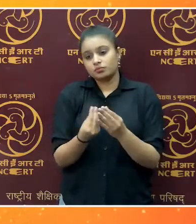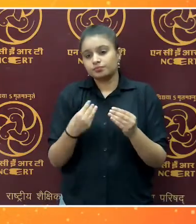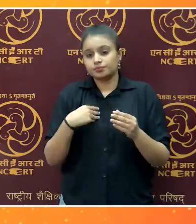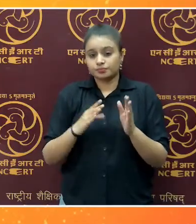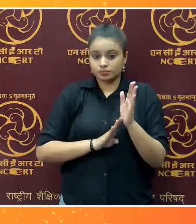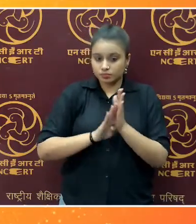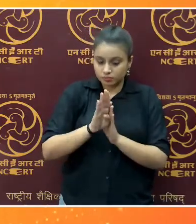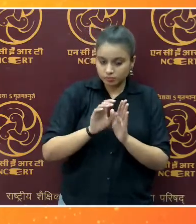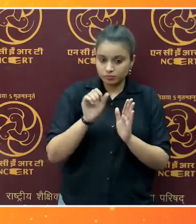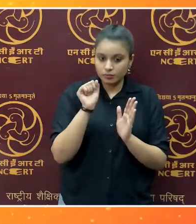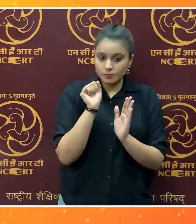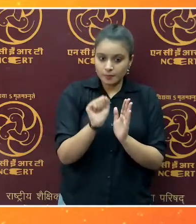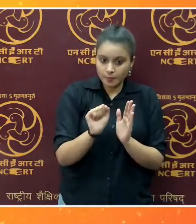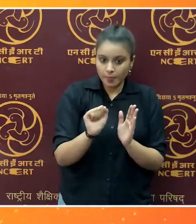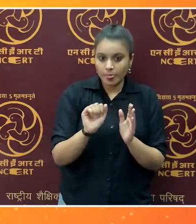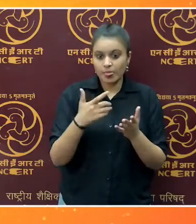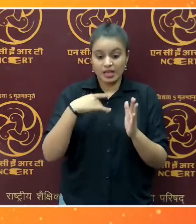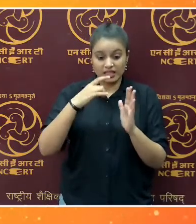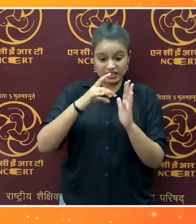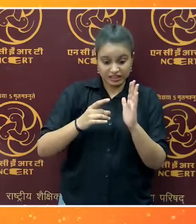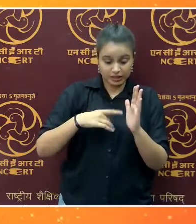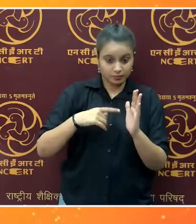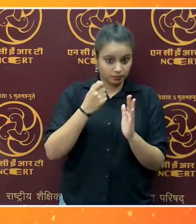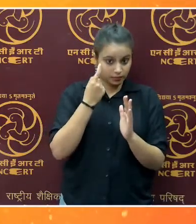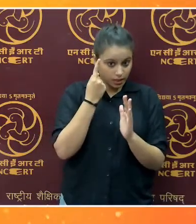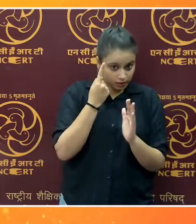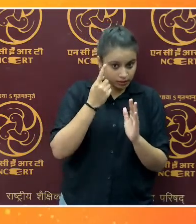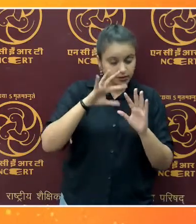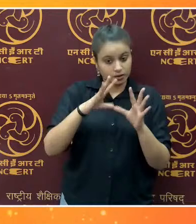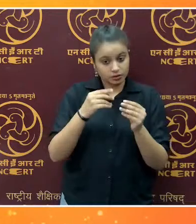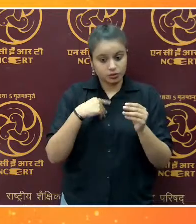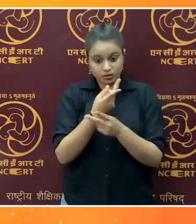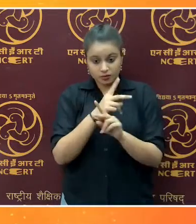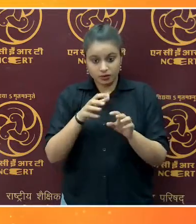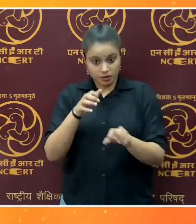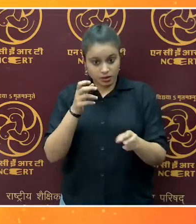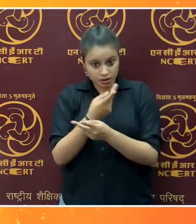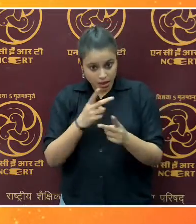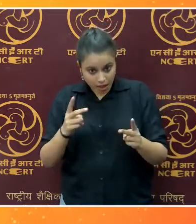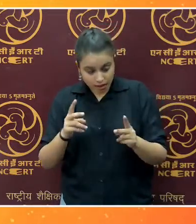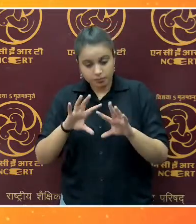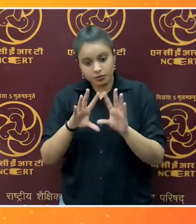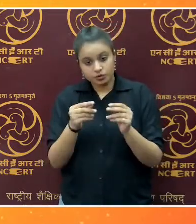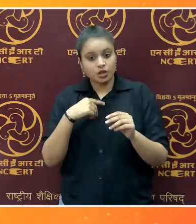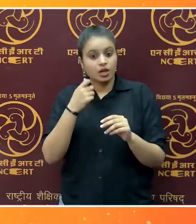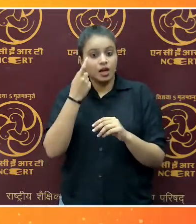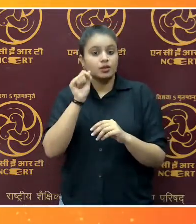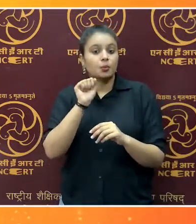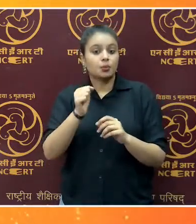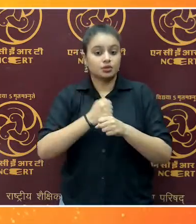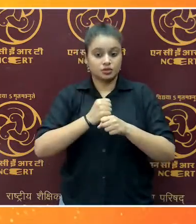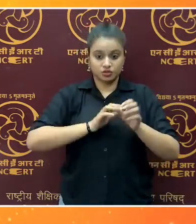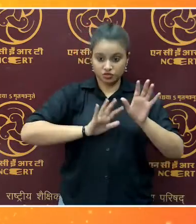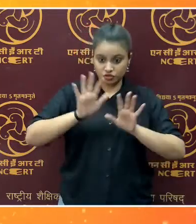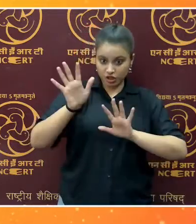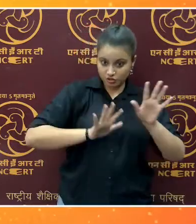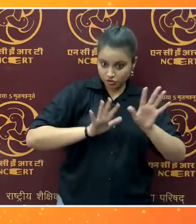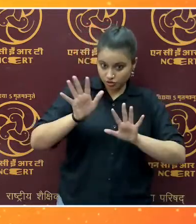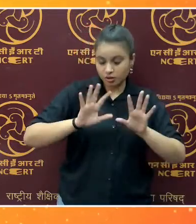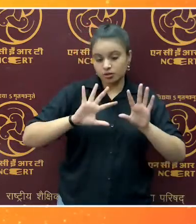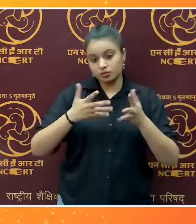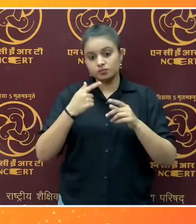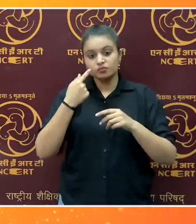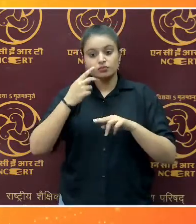develop that deep understanding and empathy towards animals, try and understand their gestures when they